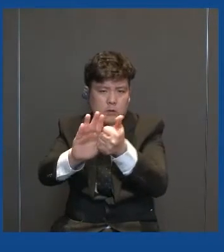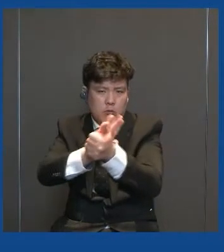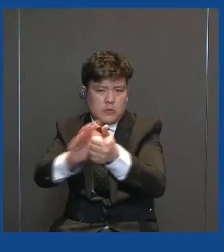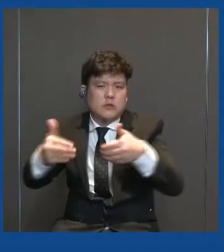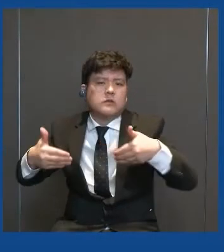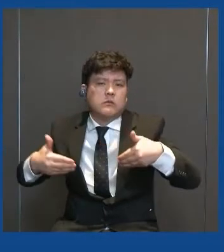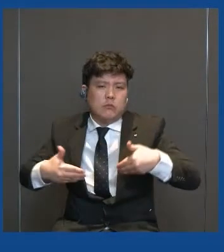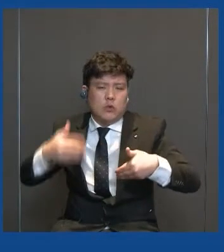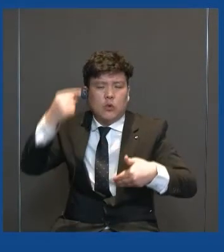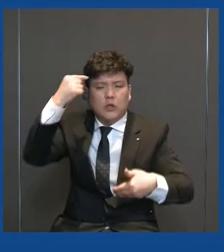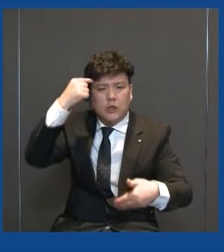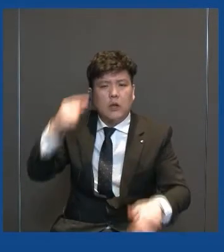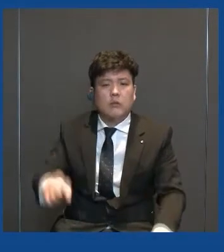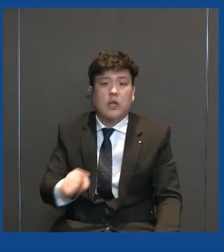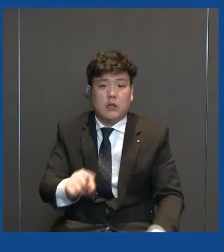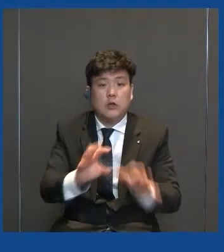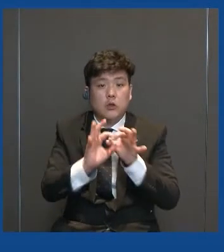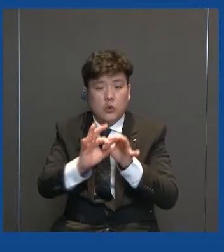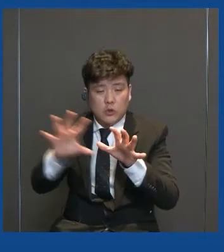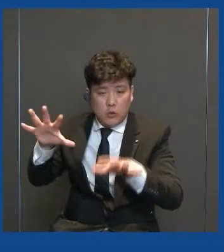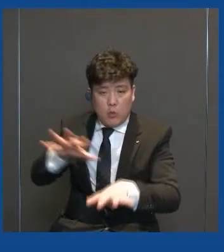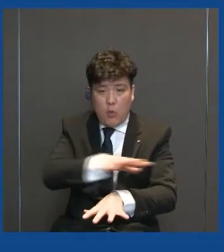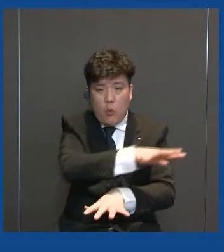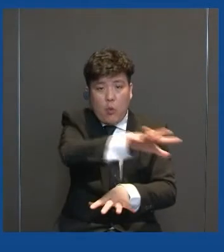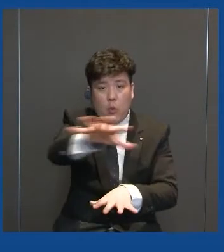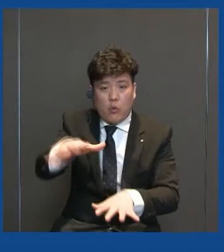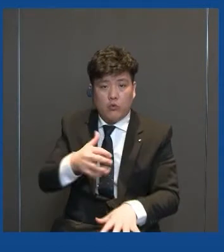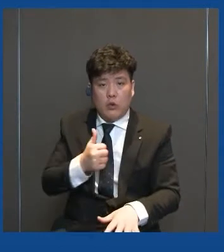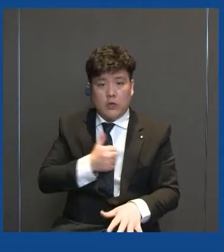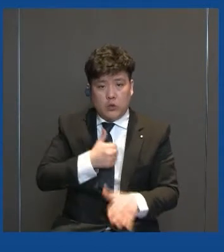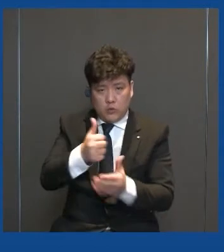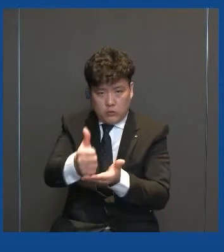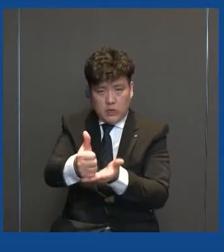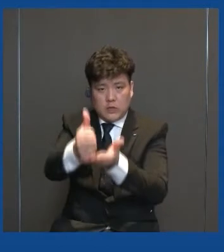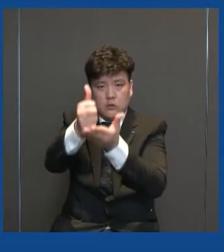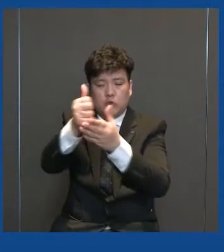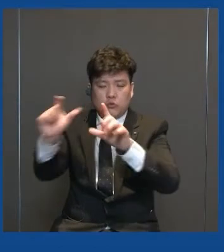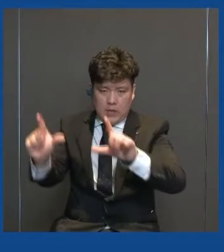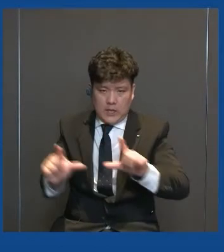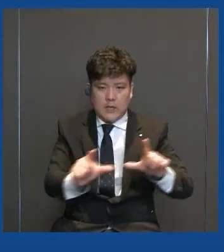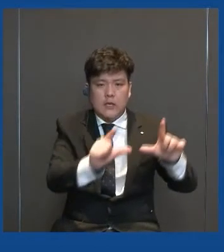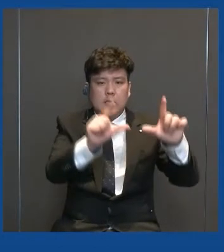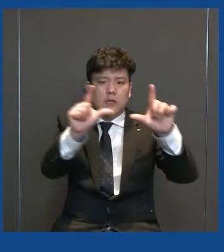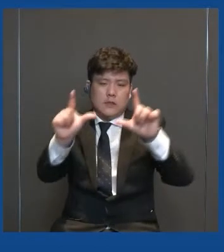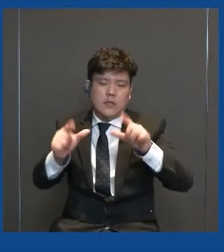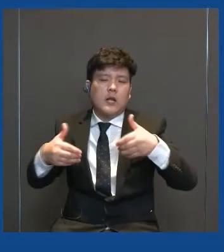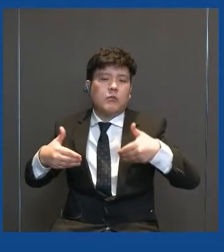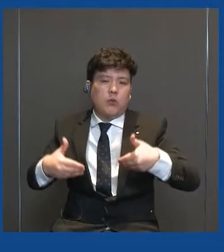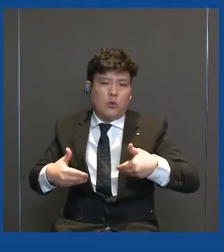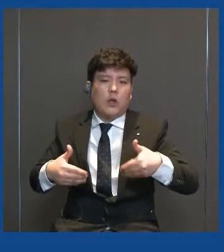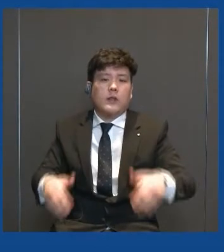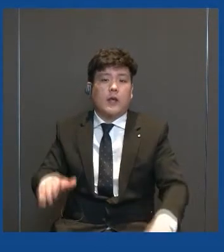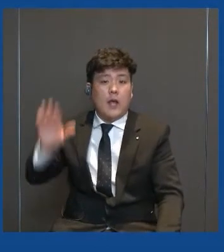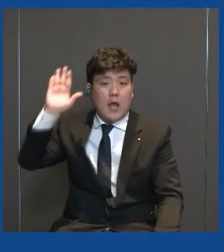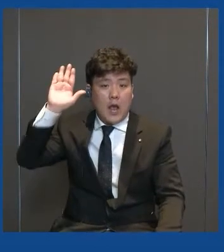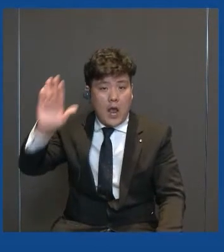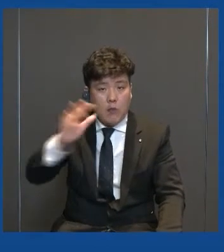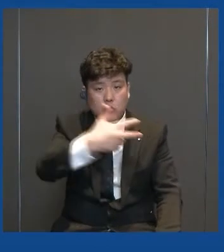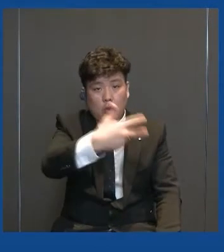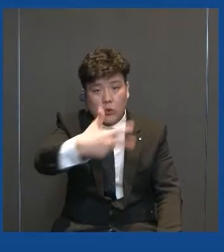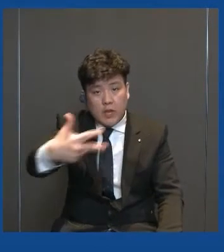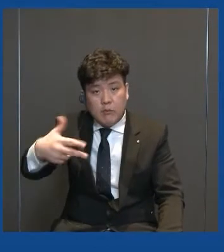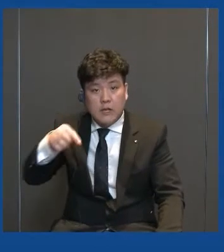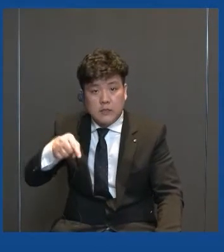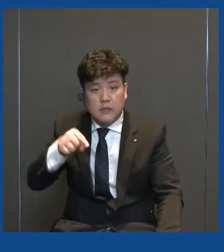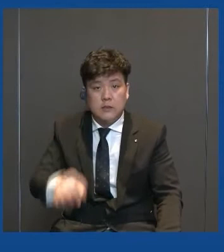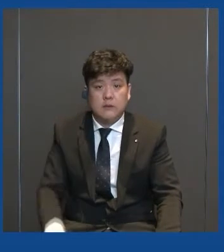So Denmark will continue to focus on including the elderly in decision making in the